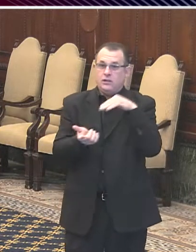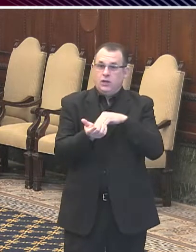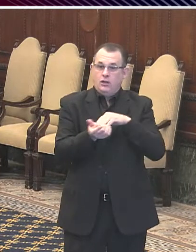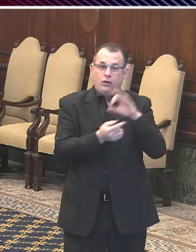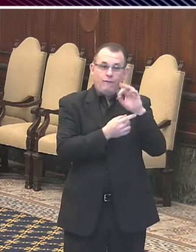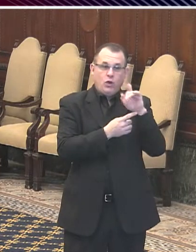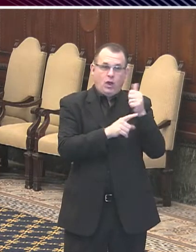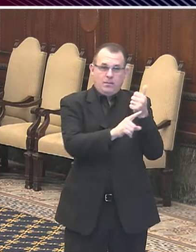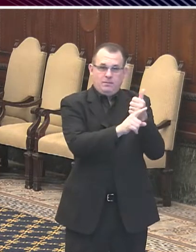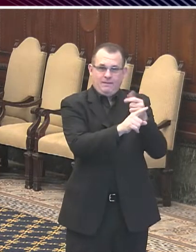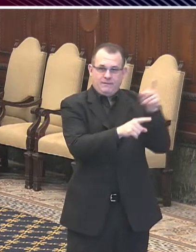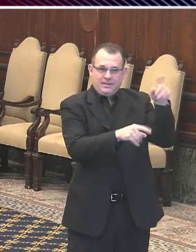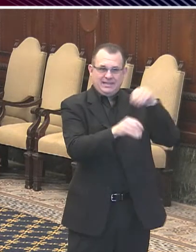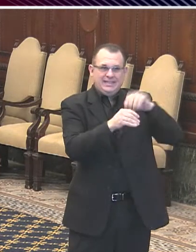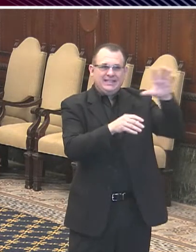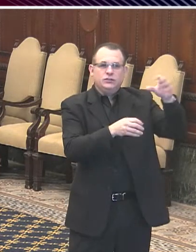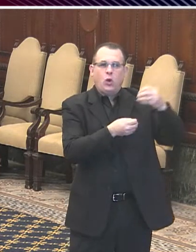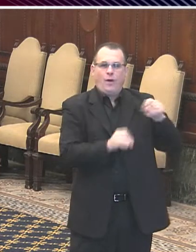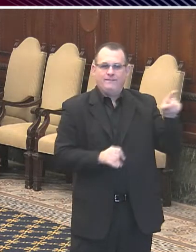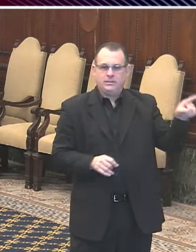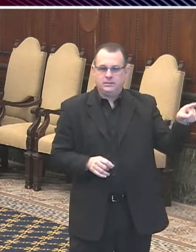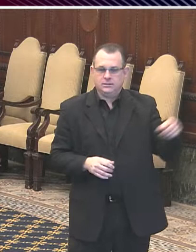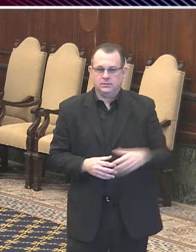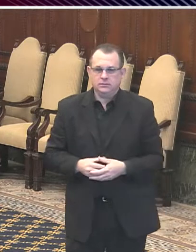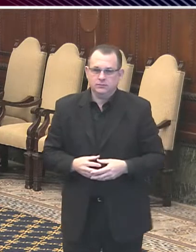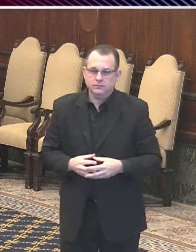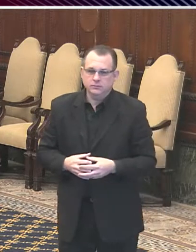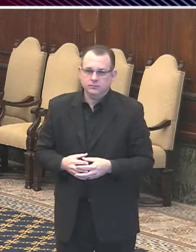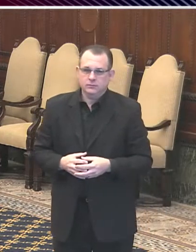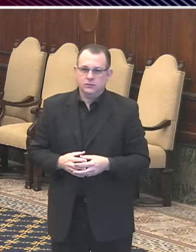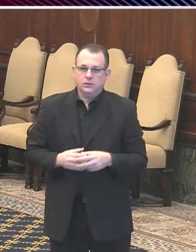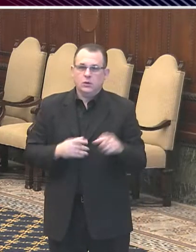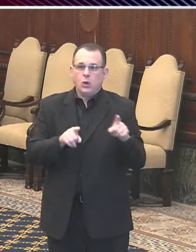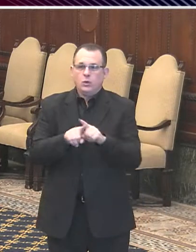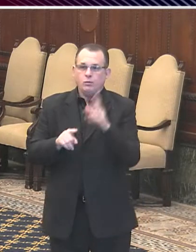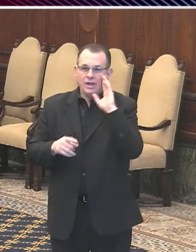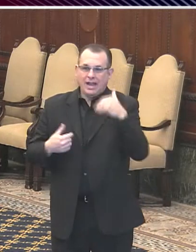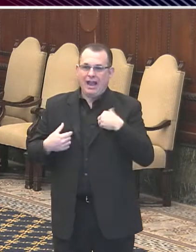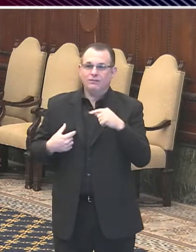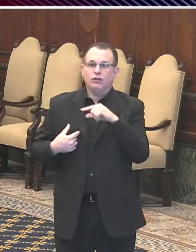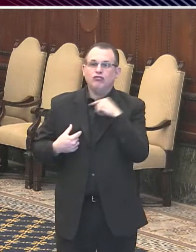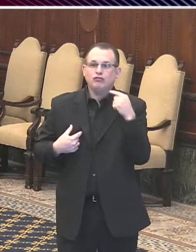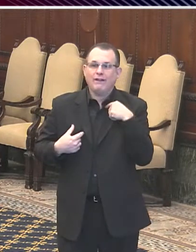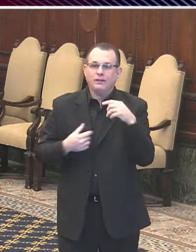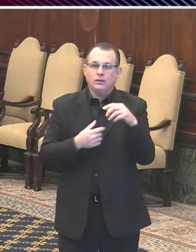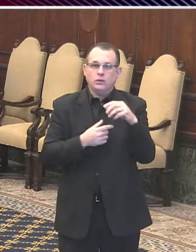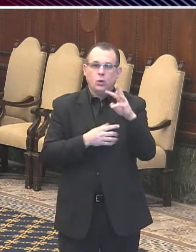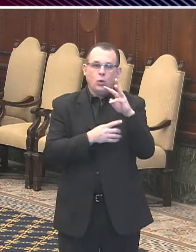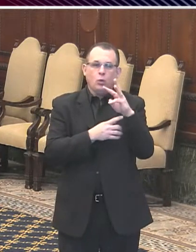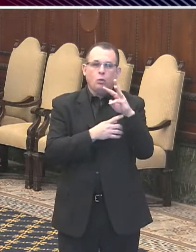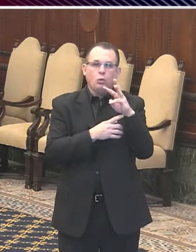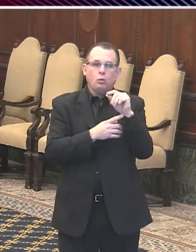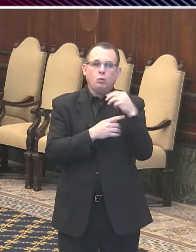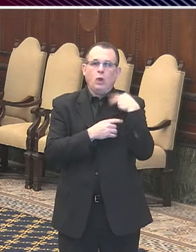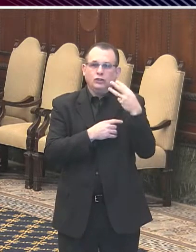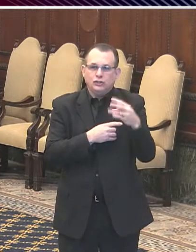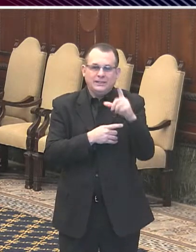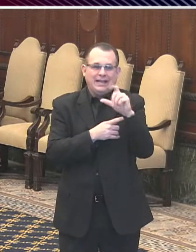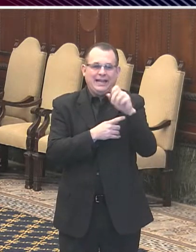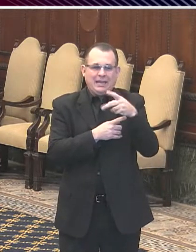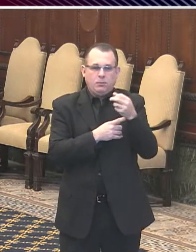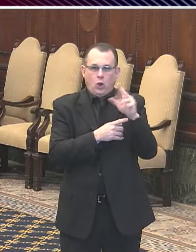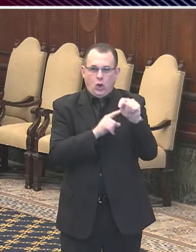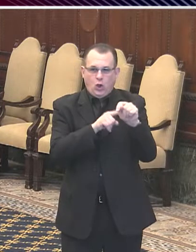next speaker, will be in his office when he speaks. We'll also have Reverend Naomi Washington Leapart, Director for Faith-Based and